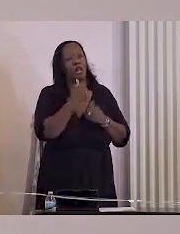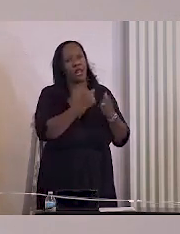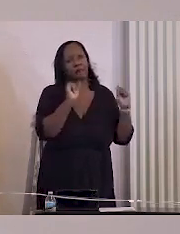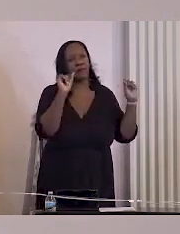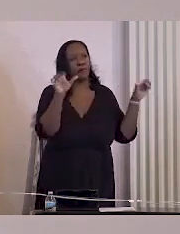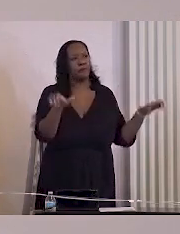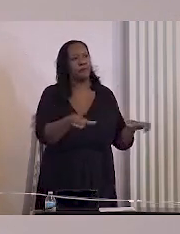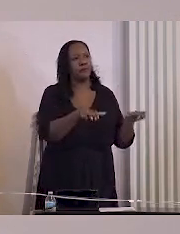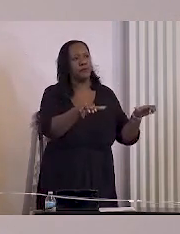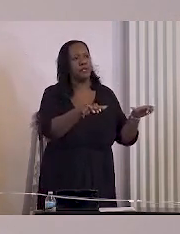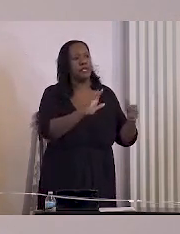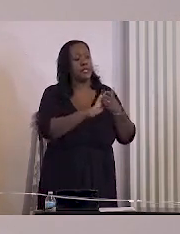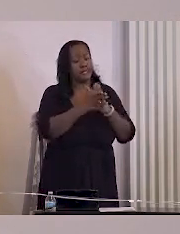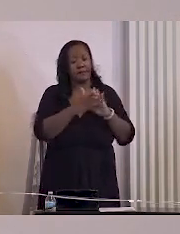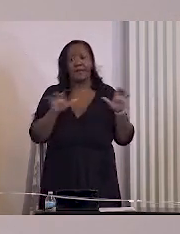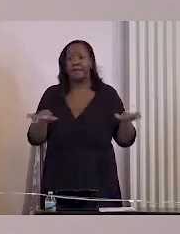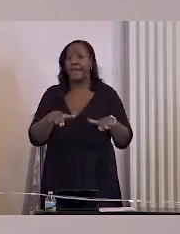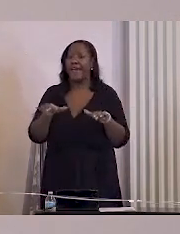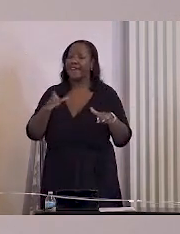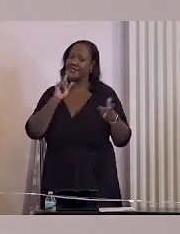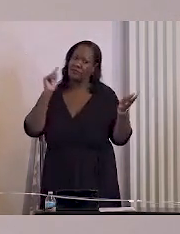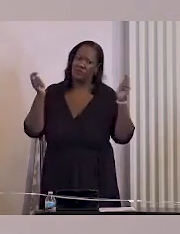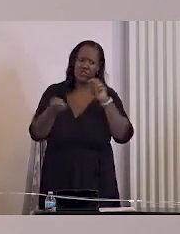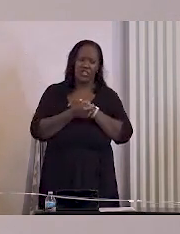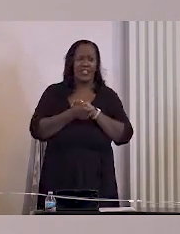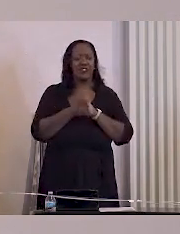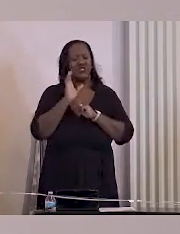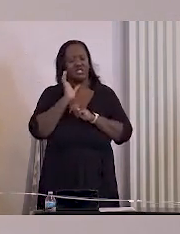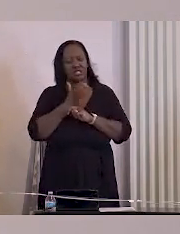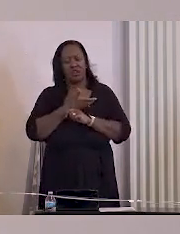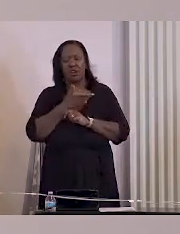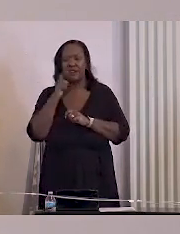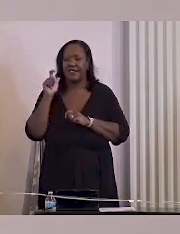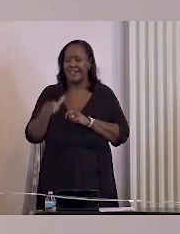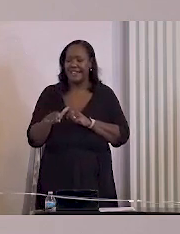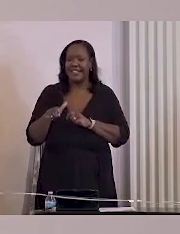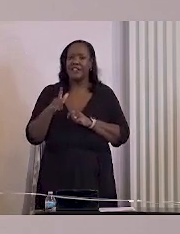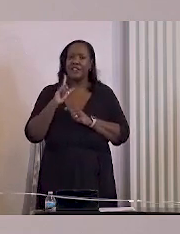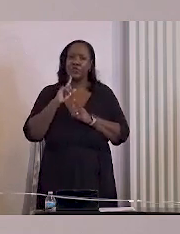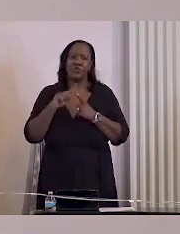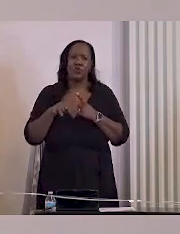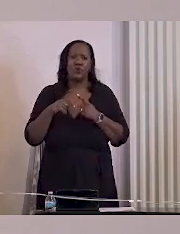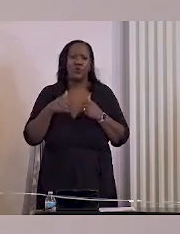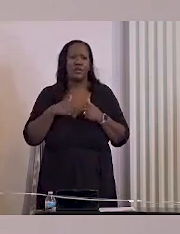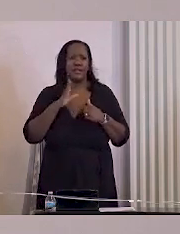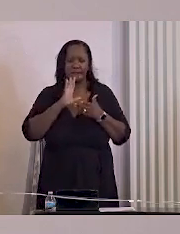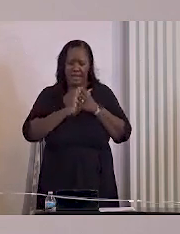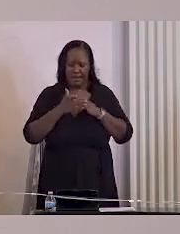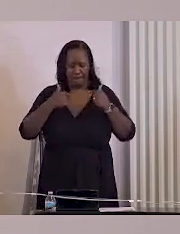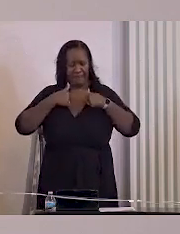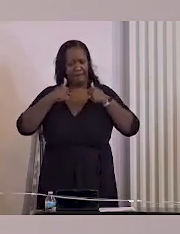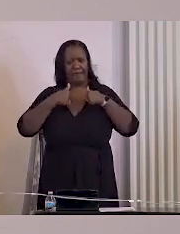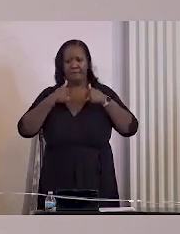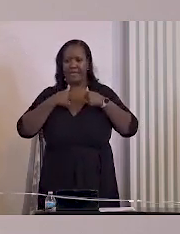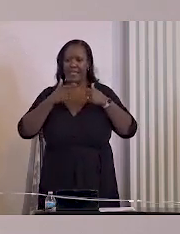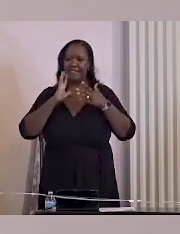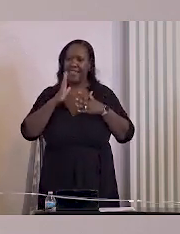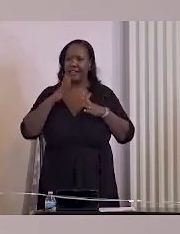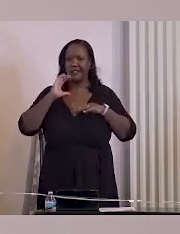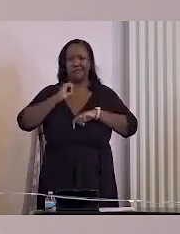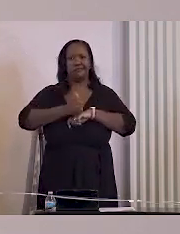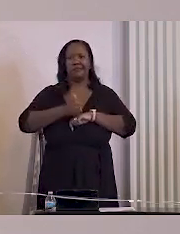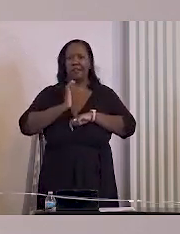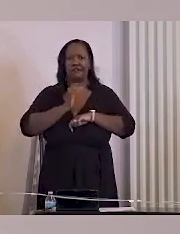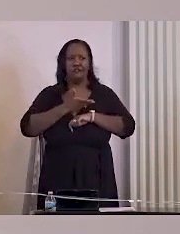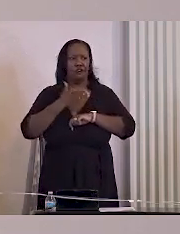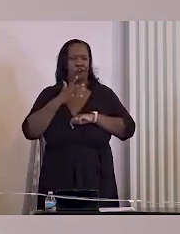be active agents of change is our deep and urgent need to turn away from individualism that is baked into our